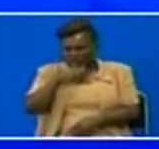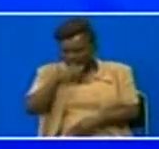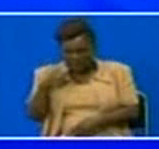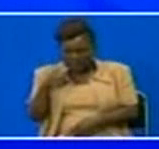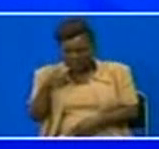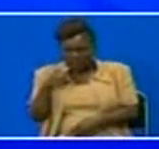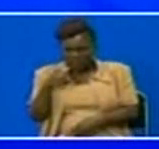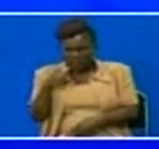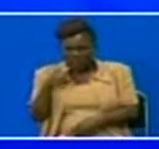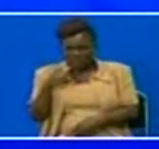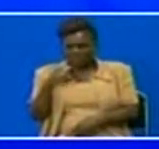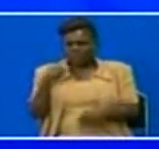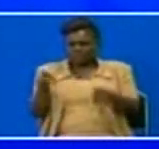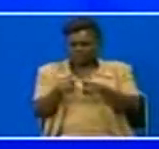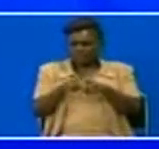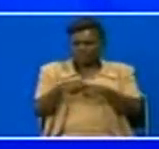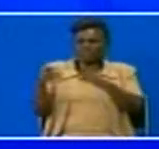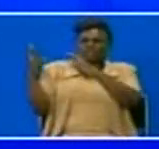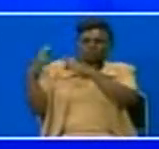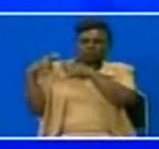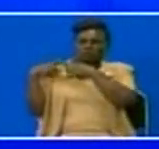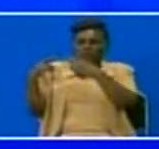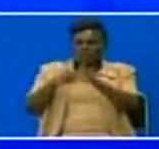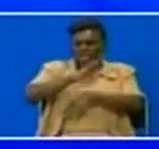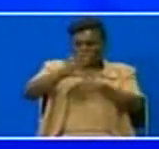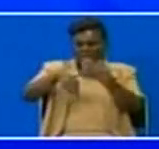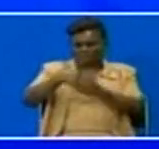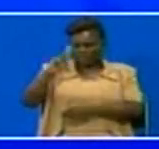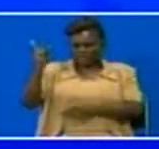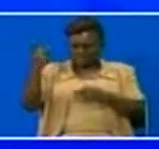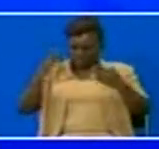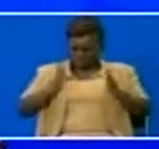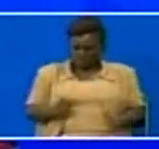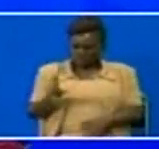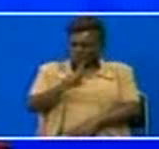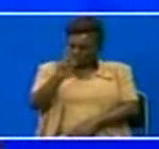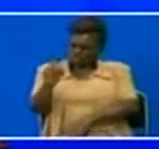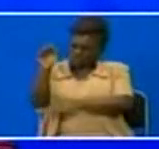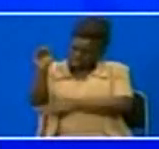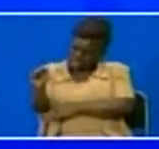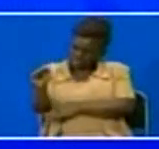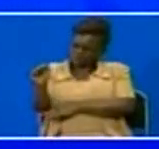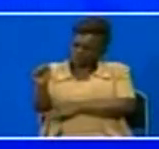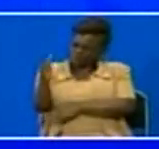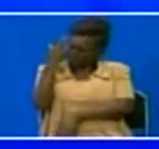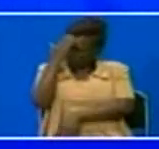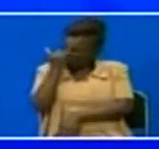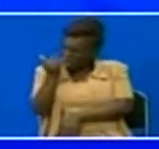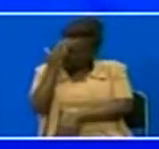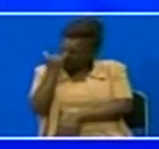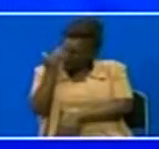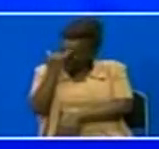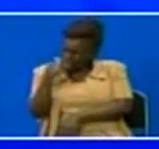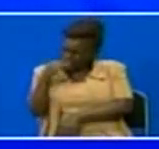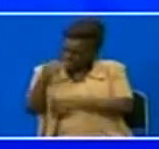their leaders are ultimately accountable to every Kenyan. That is why the question must be asked, why is it that after all